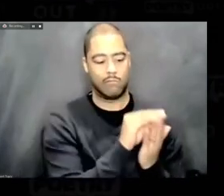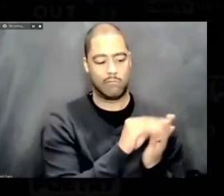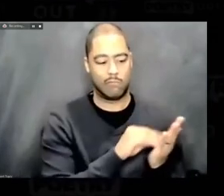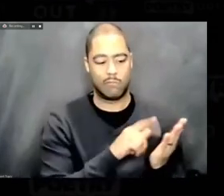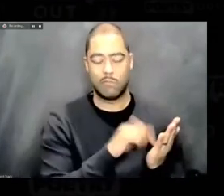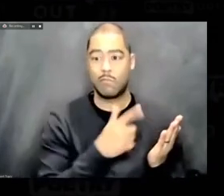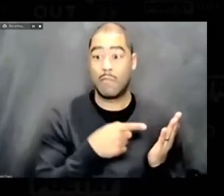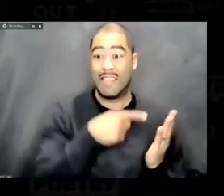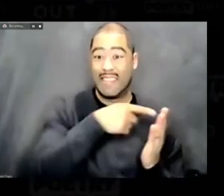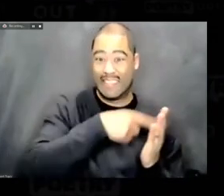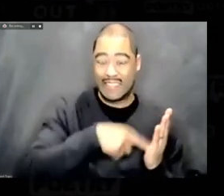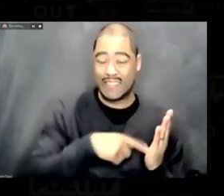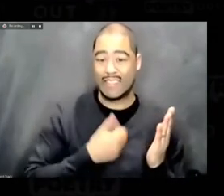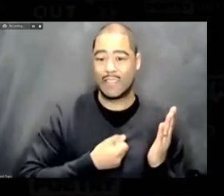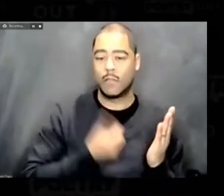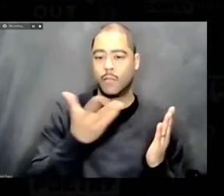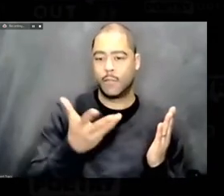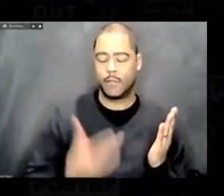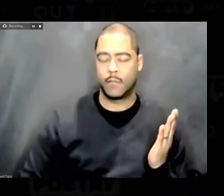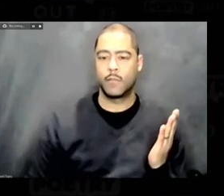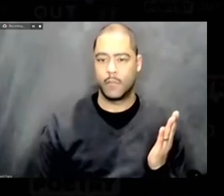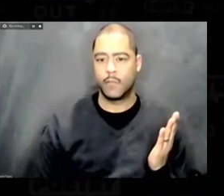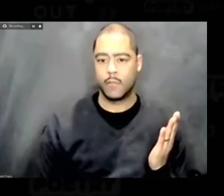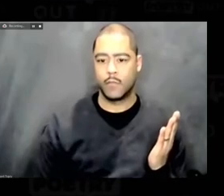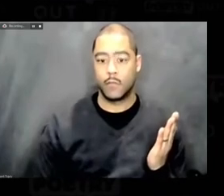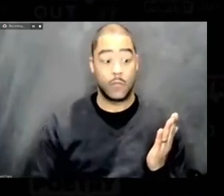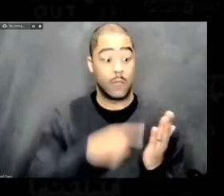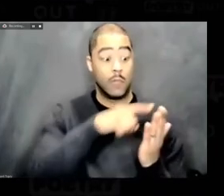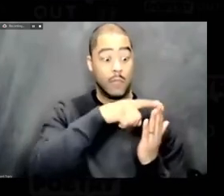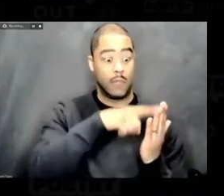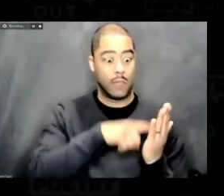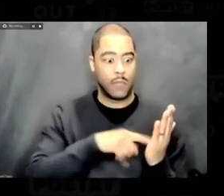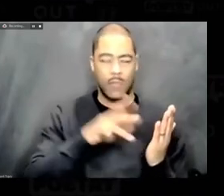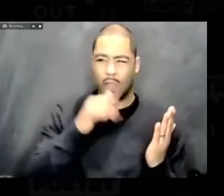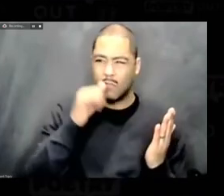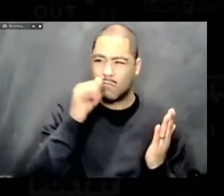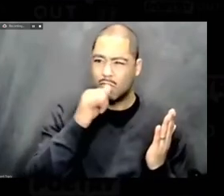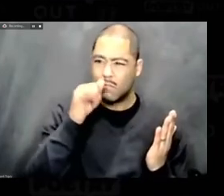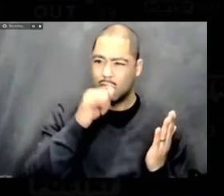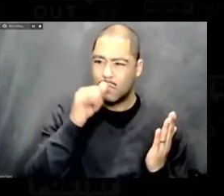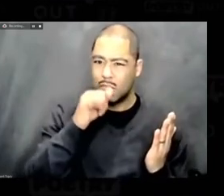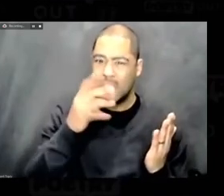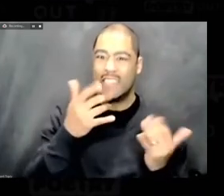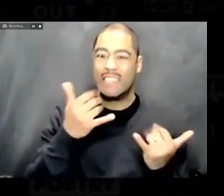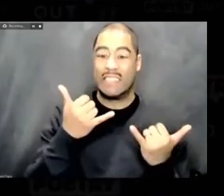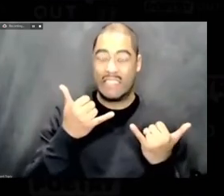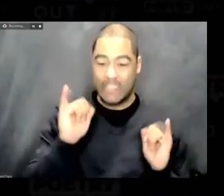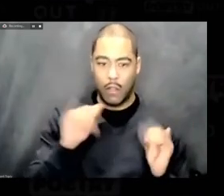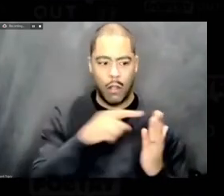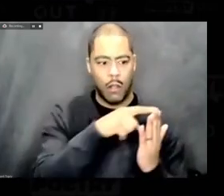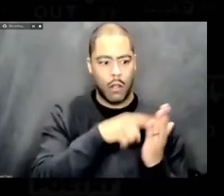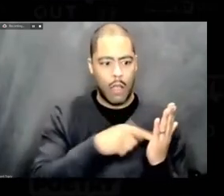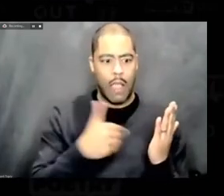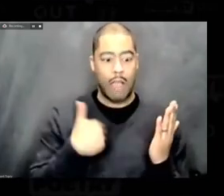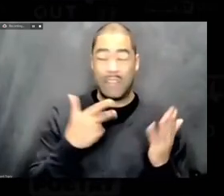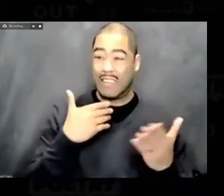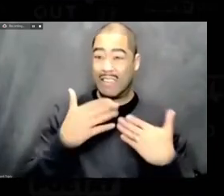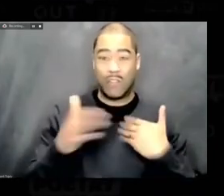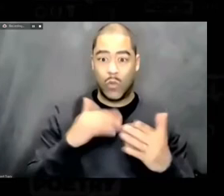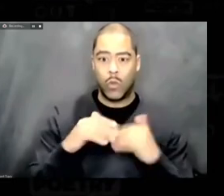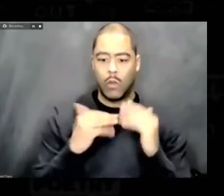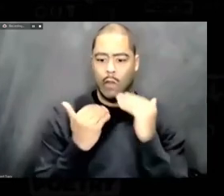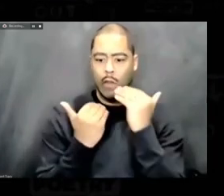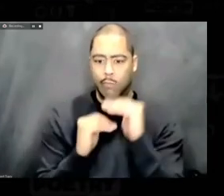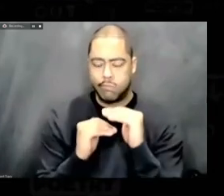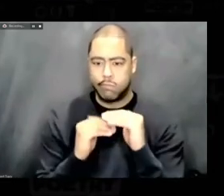most of these things are things that are still available to us, even though we are not in the same room together. So this is a